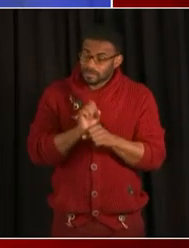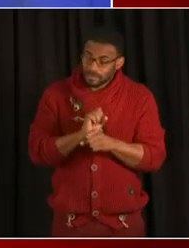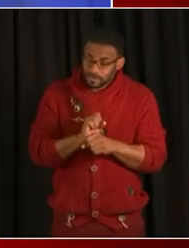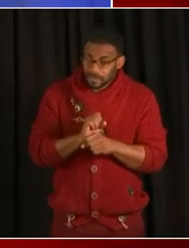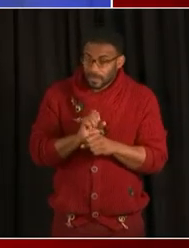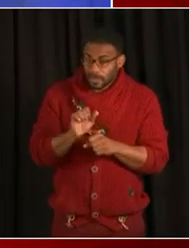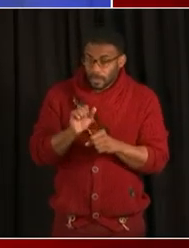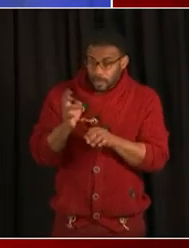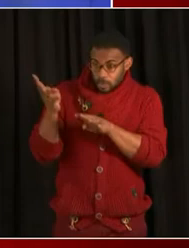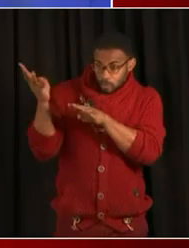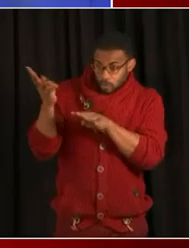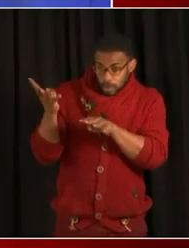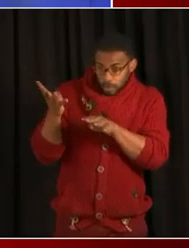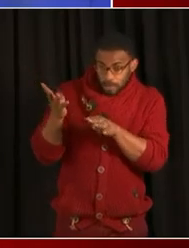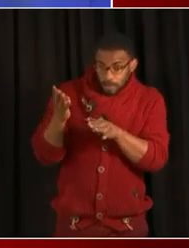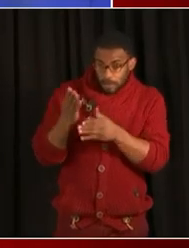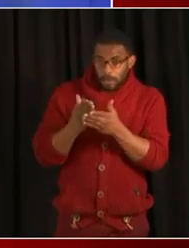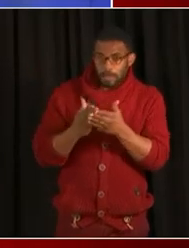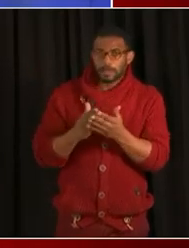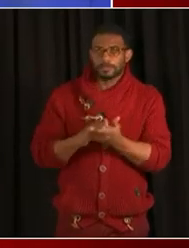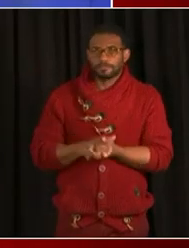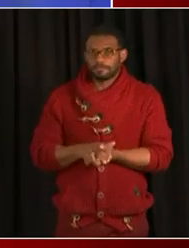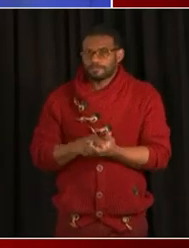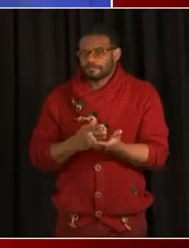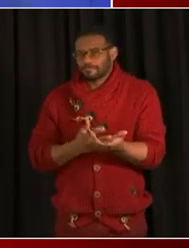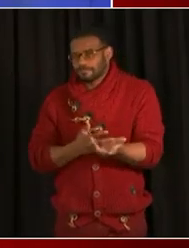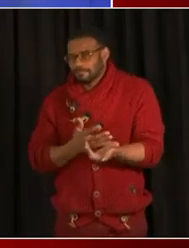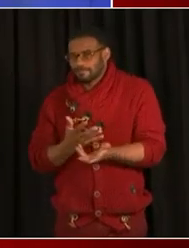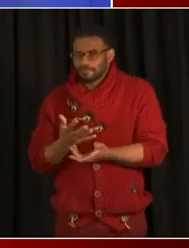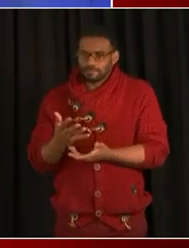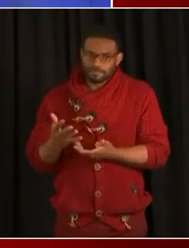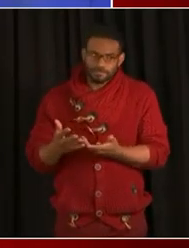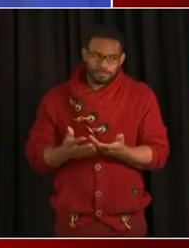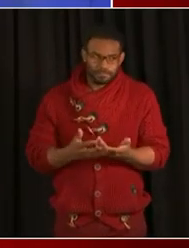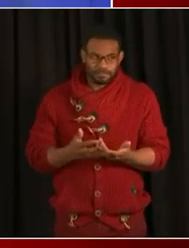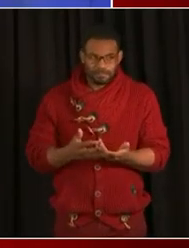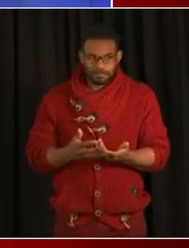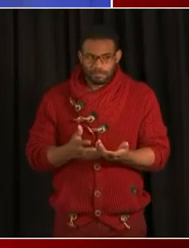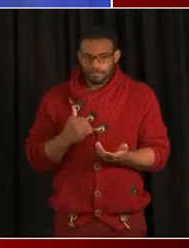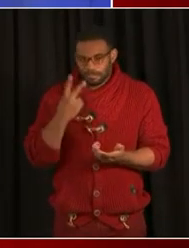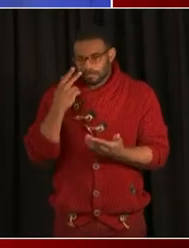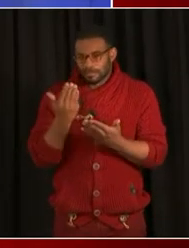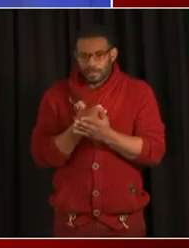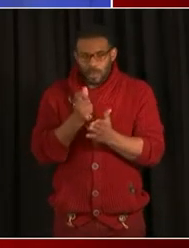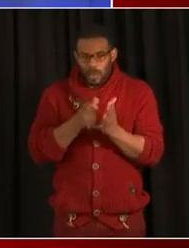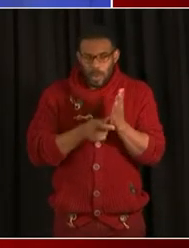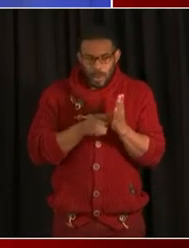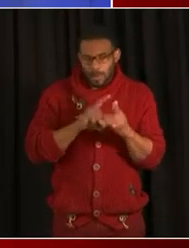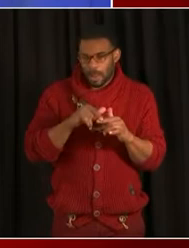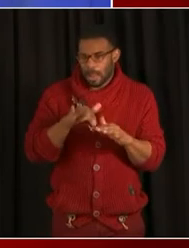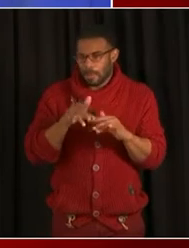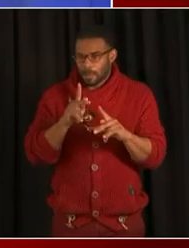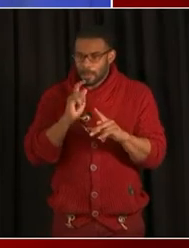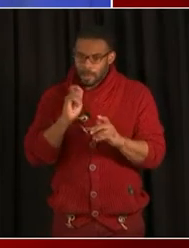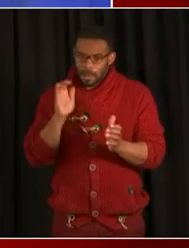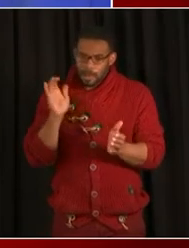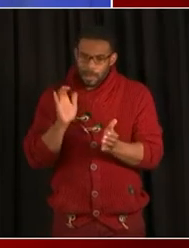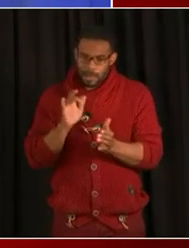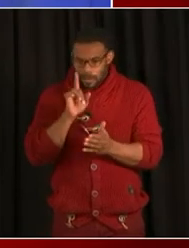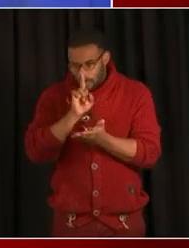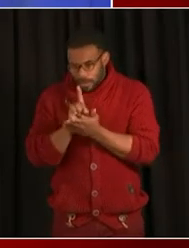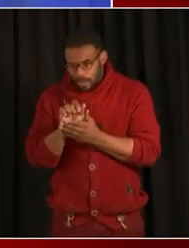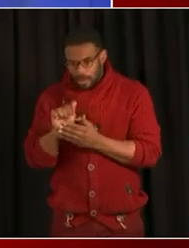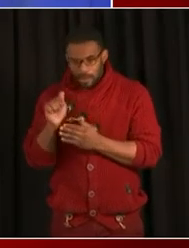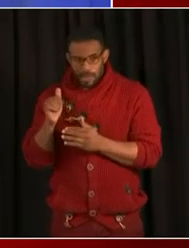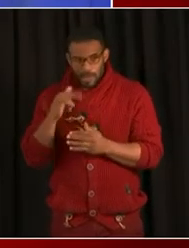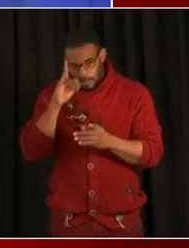really the streaming situation is. I've seen new articles about how people are less and less into